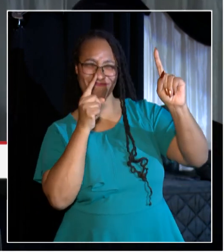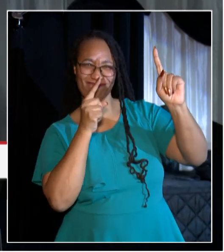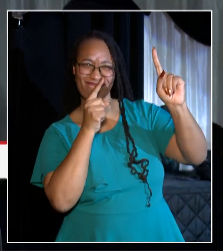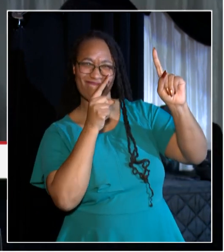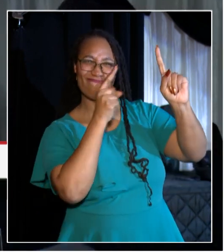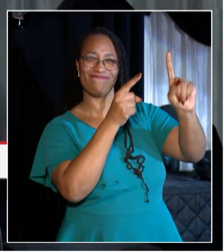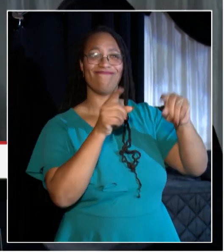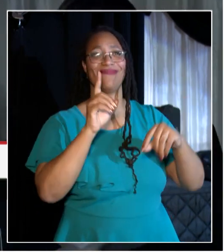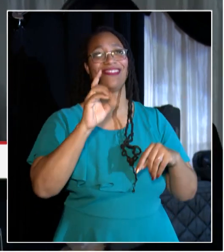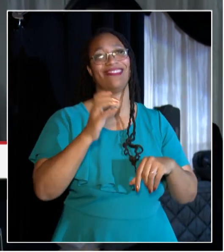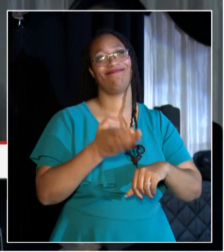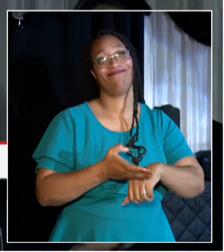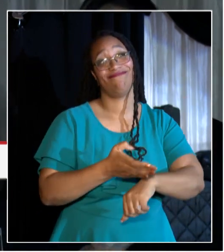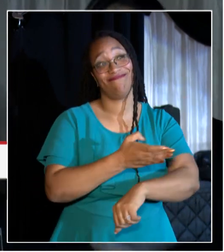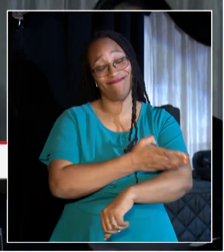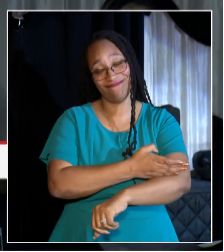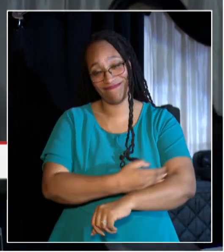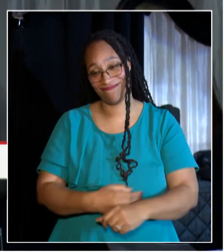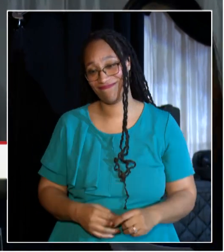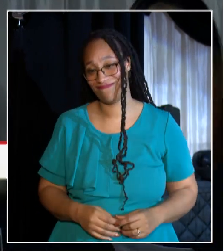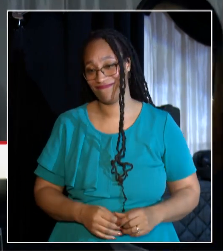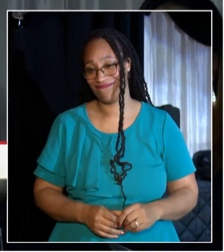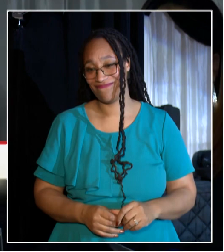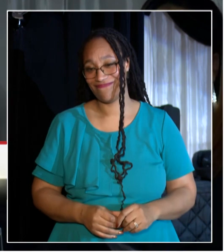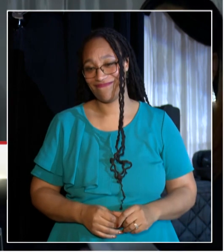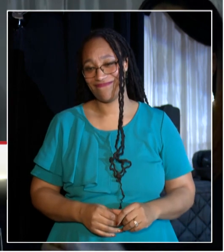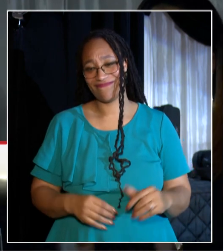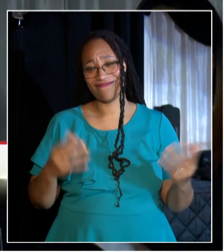employees, 37,000 strong.